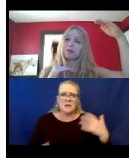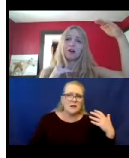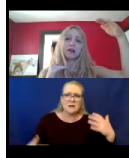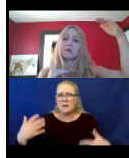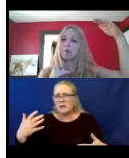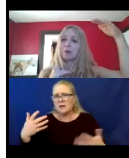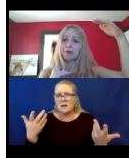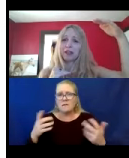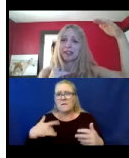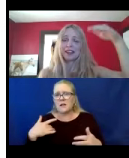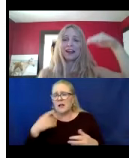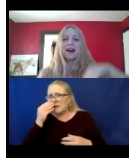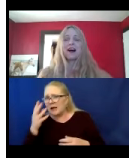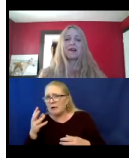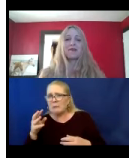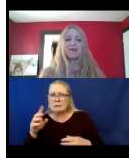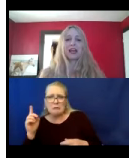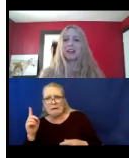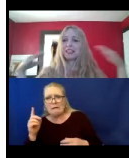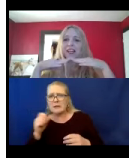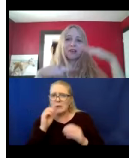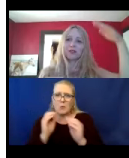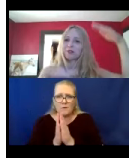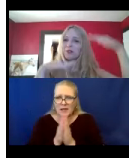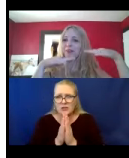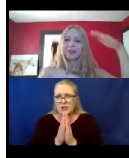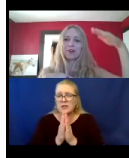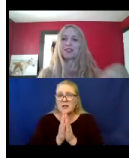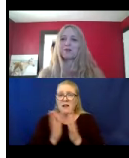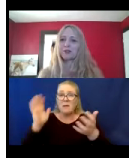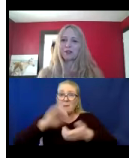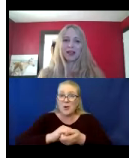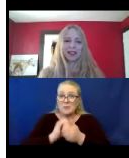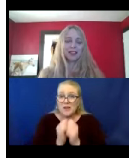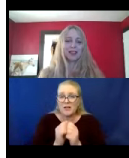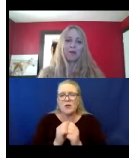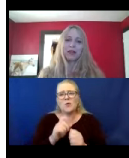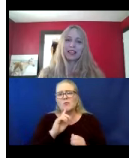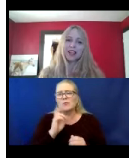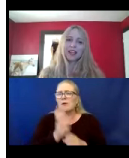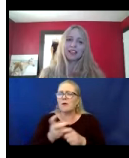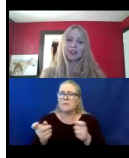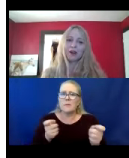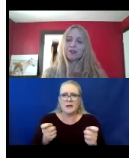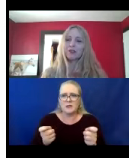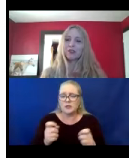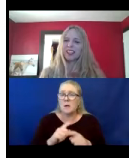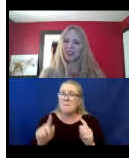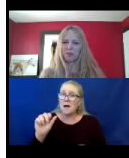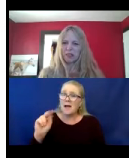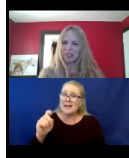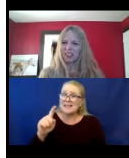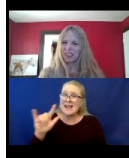going to withdraw and I'm not motivated. And then together, those are very difficult to manage. But anxiety can also look